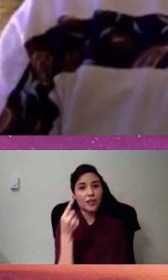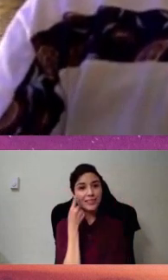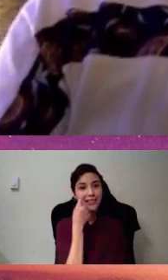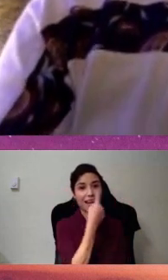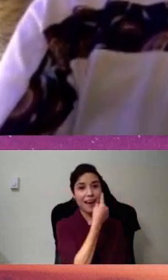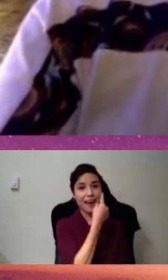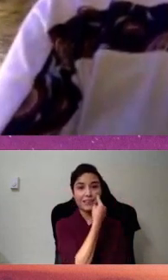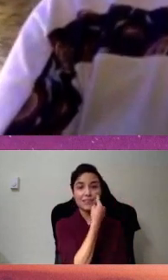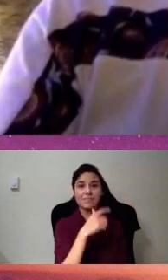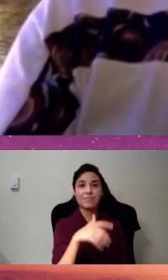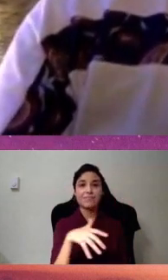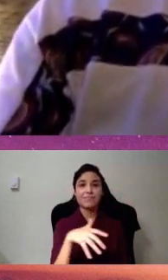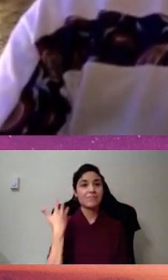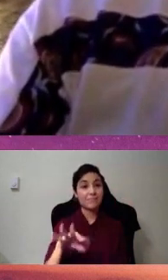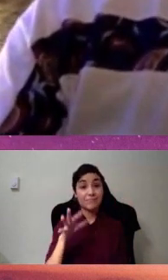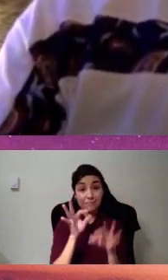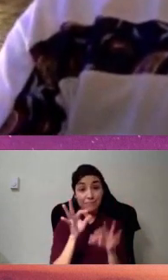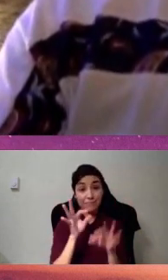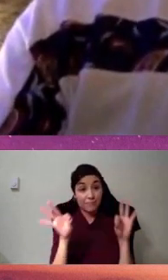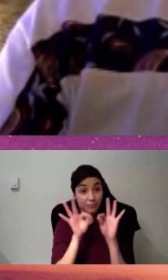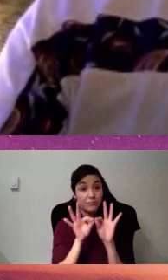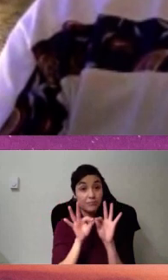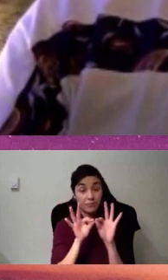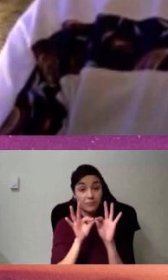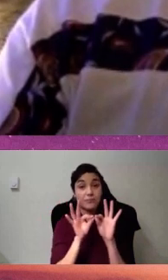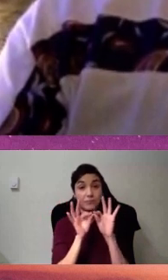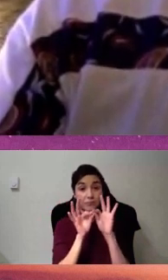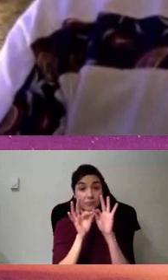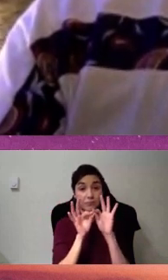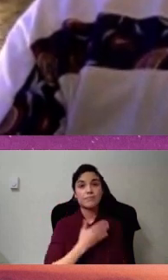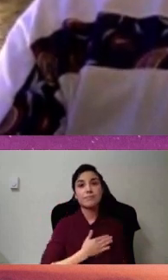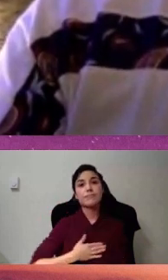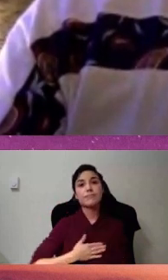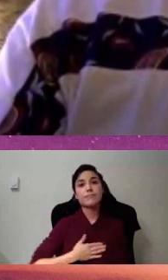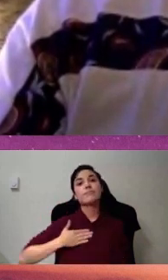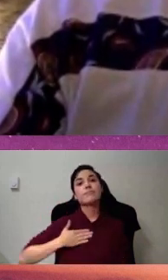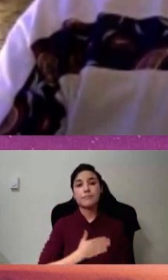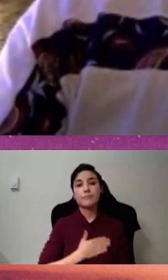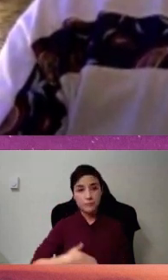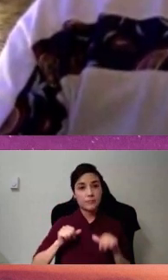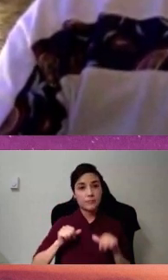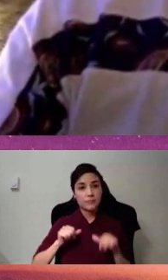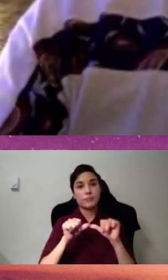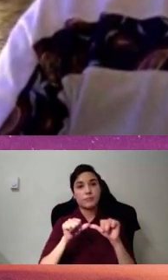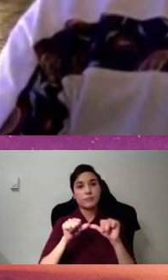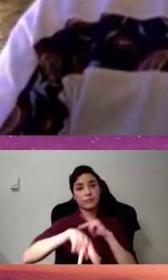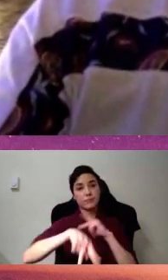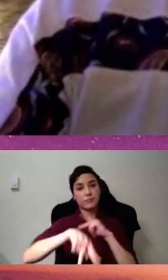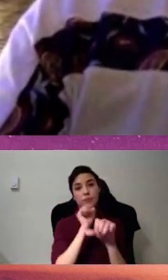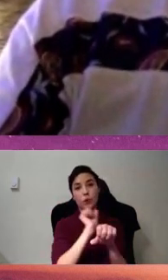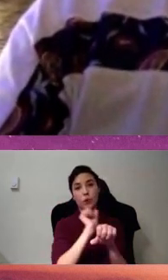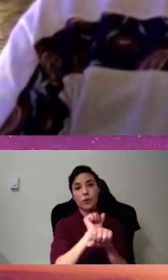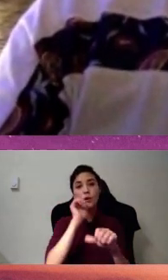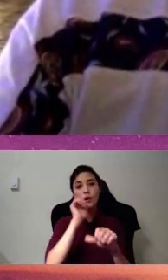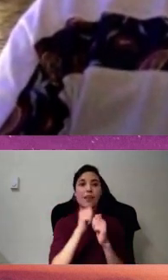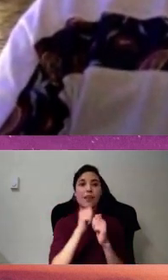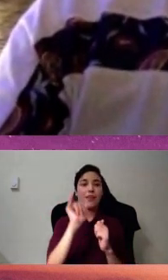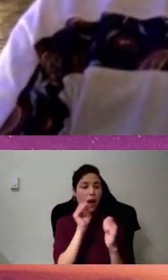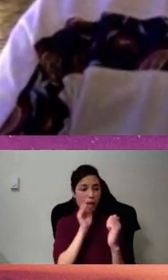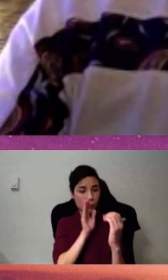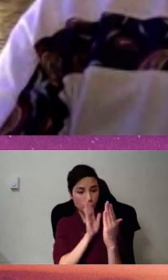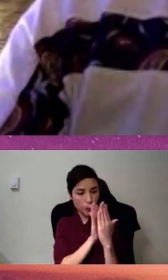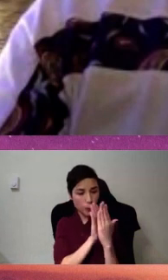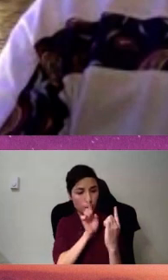Imperative. So yeah, please, like, continue the work, everybody, on those intimate forms of communication, of